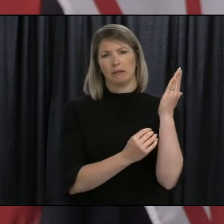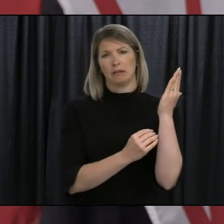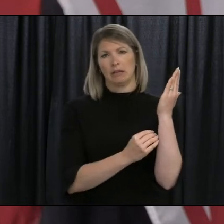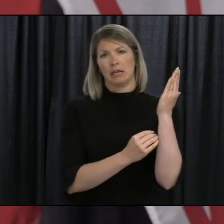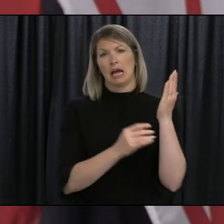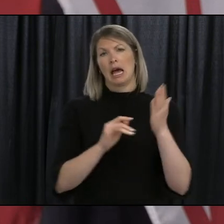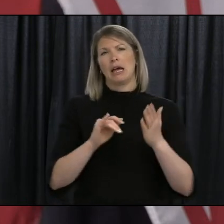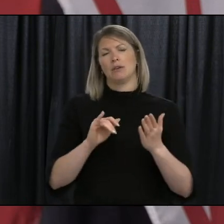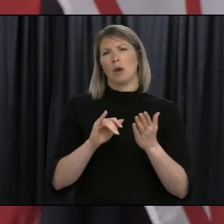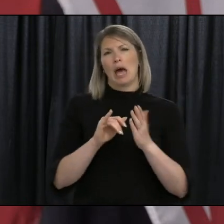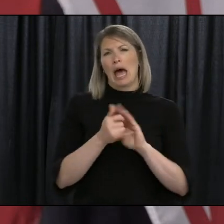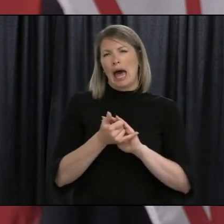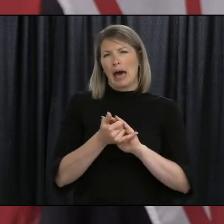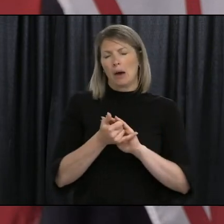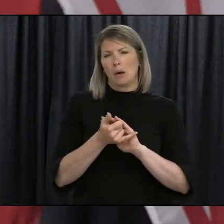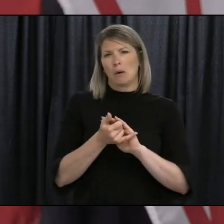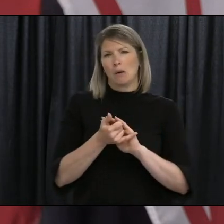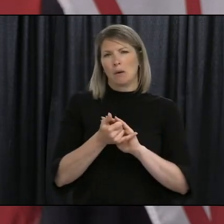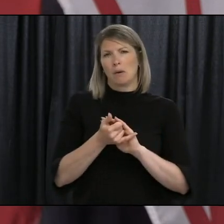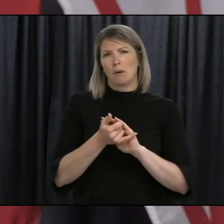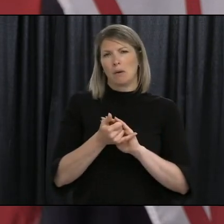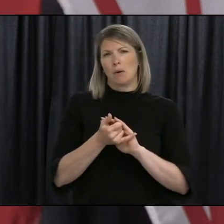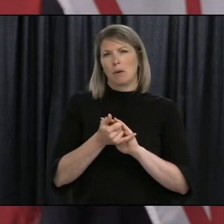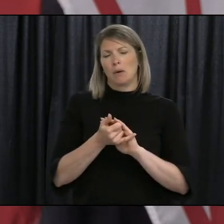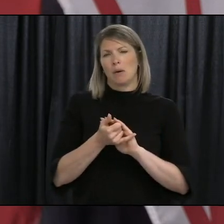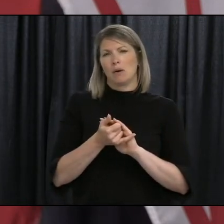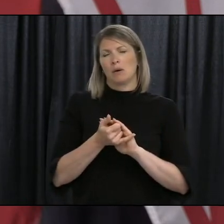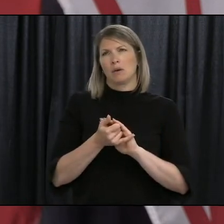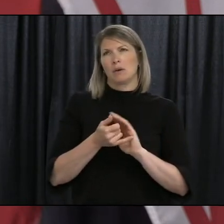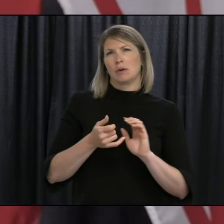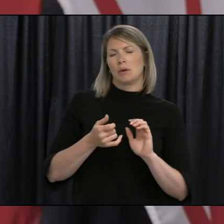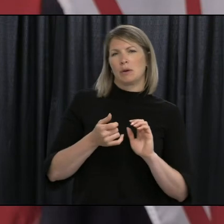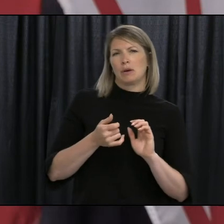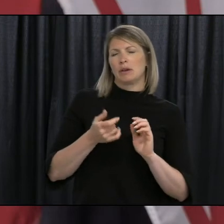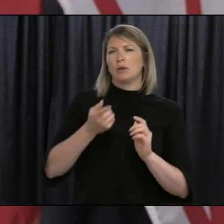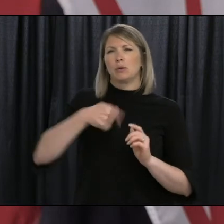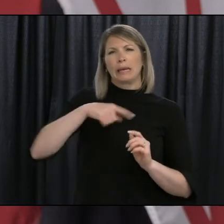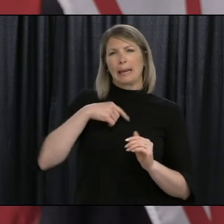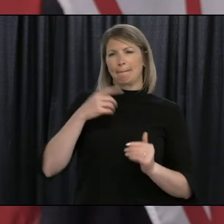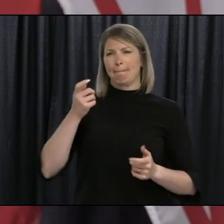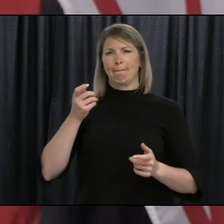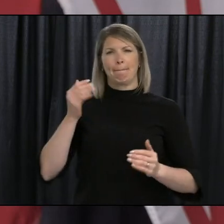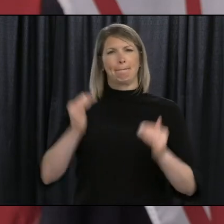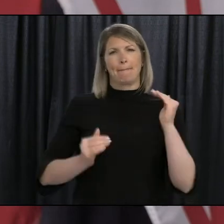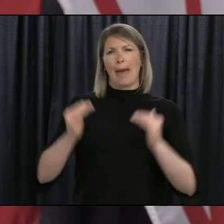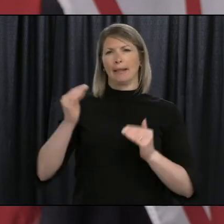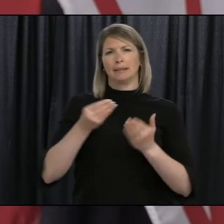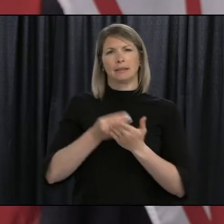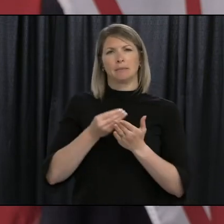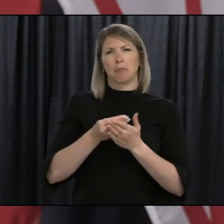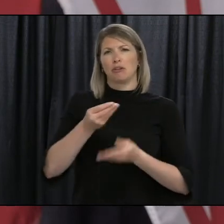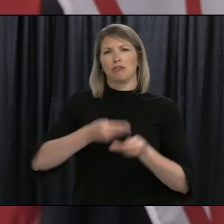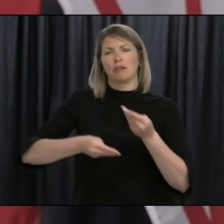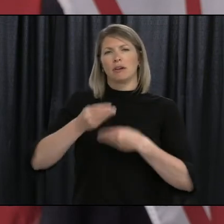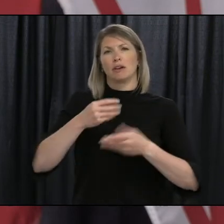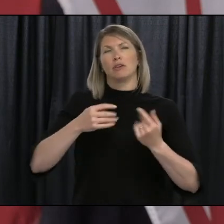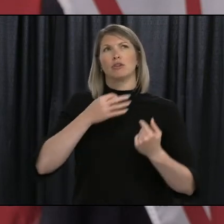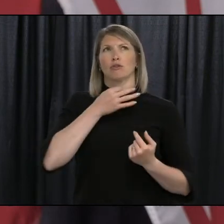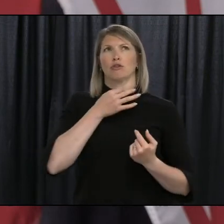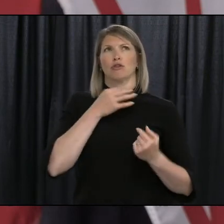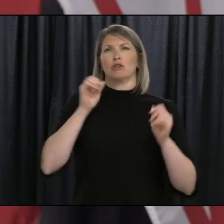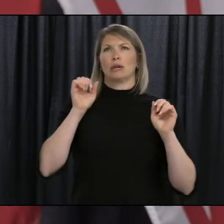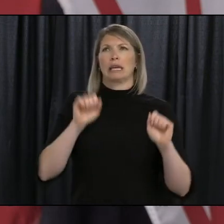keep supporting the oil industry even more. So I'm wondering if you can offer a sense of what, if any, discussions are happening